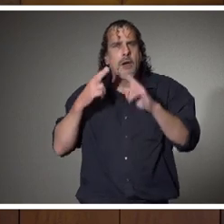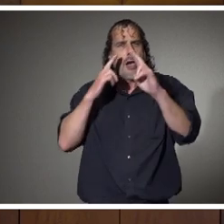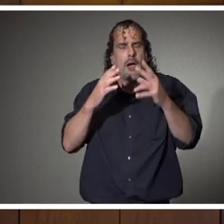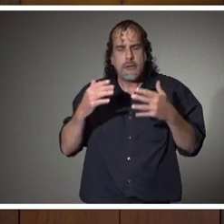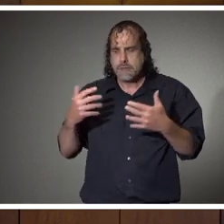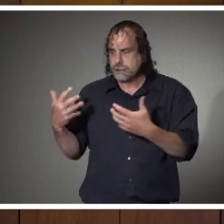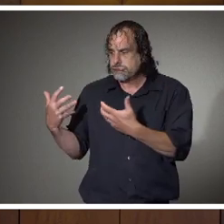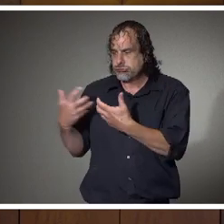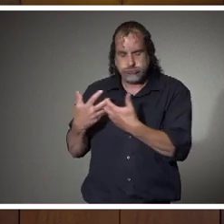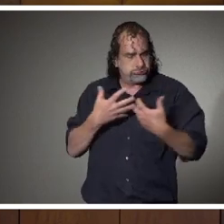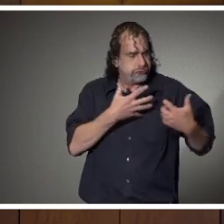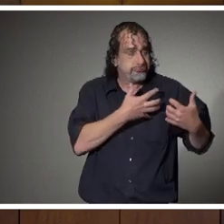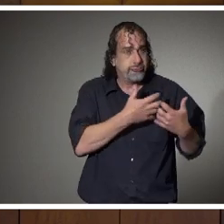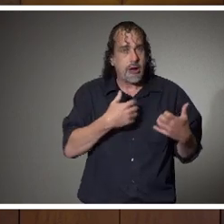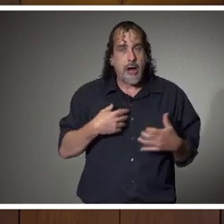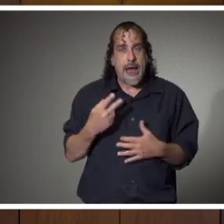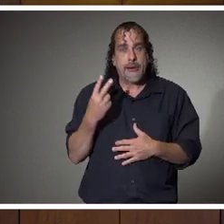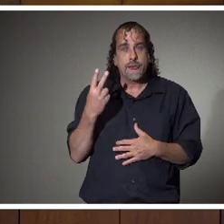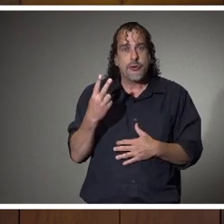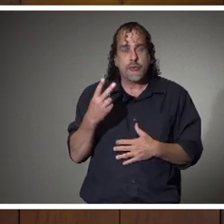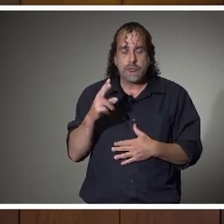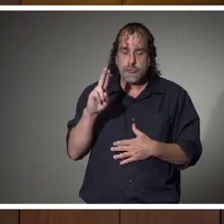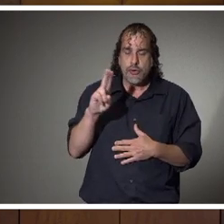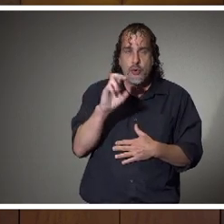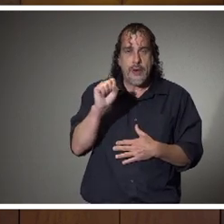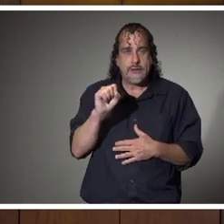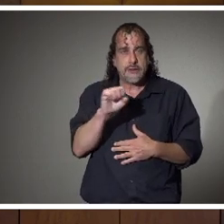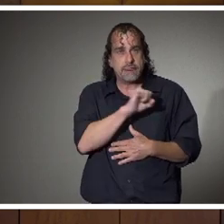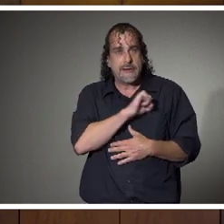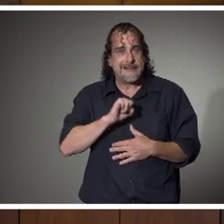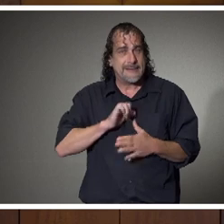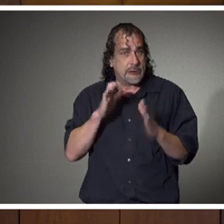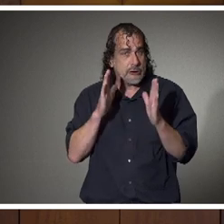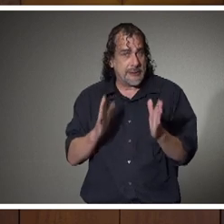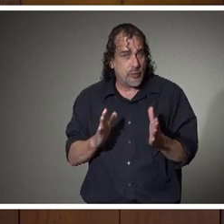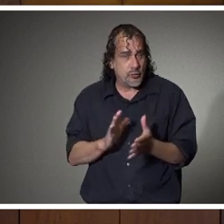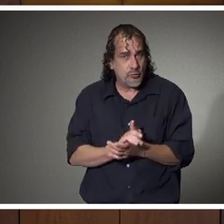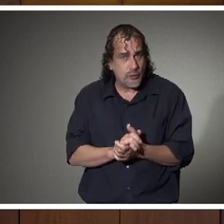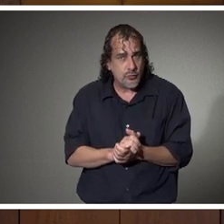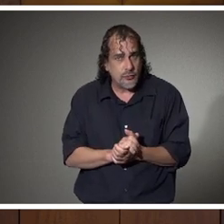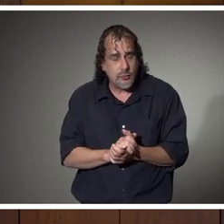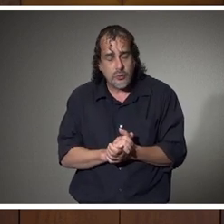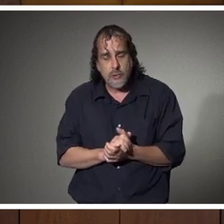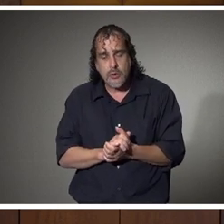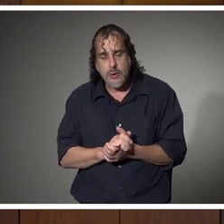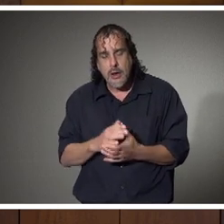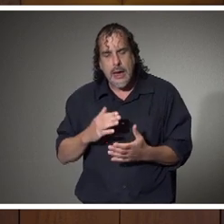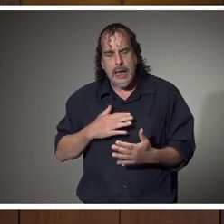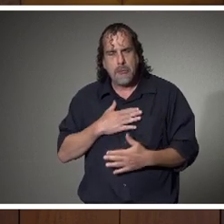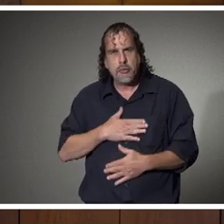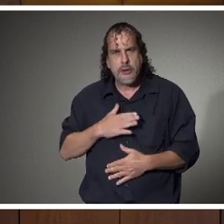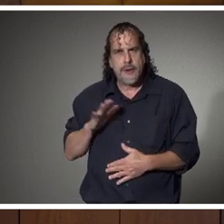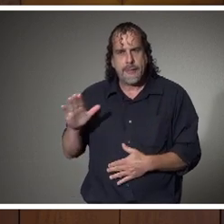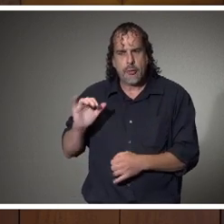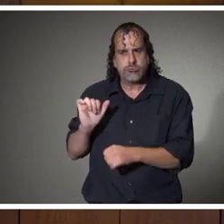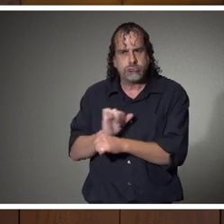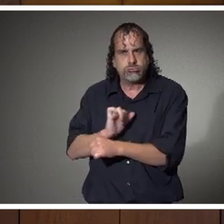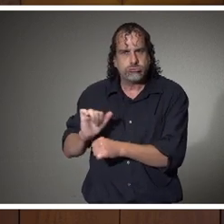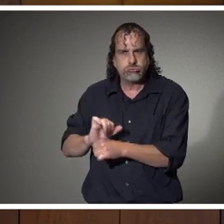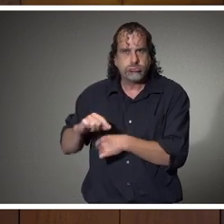by our two United States senators. I appreciate what they have done for